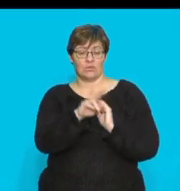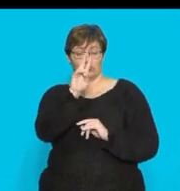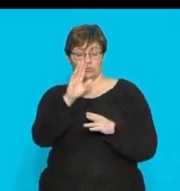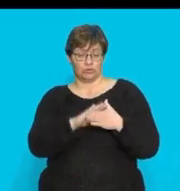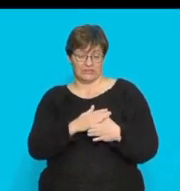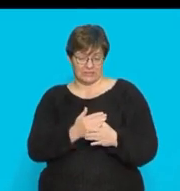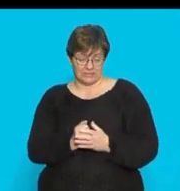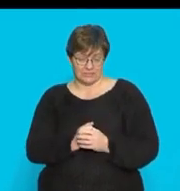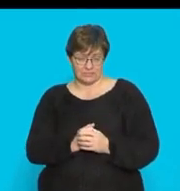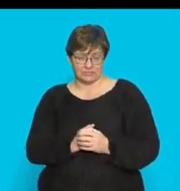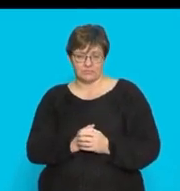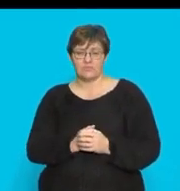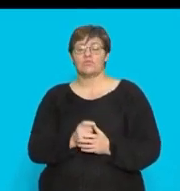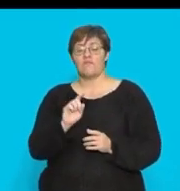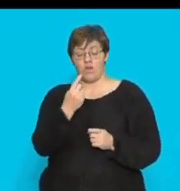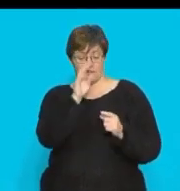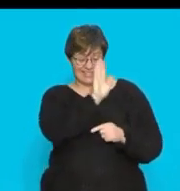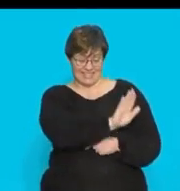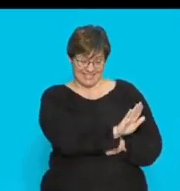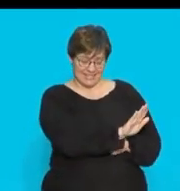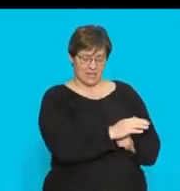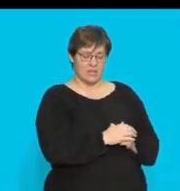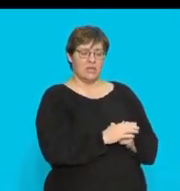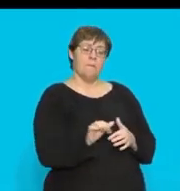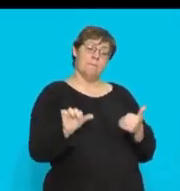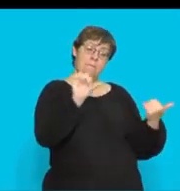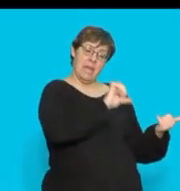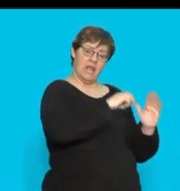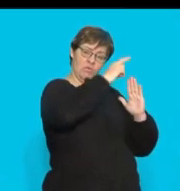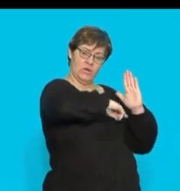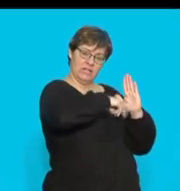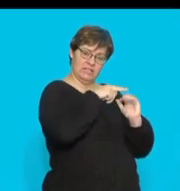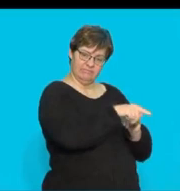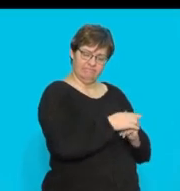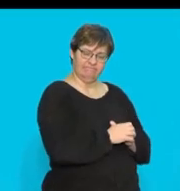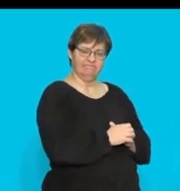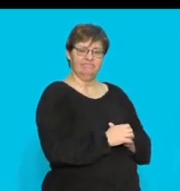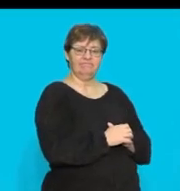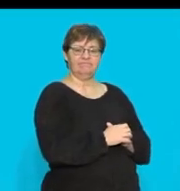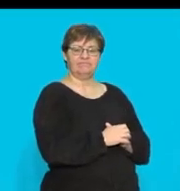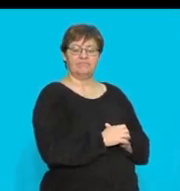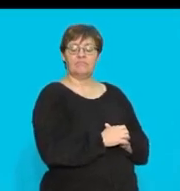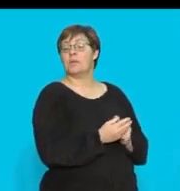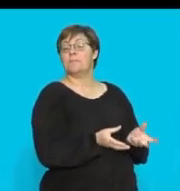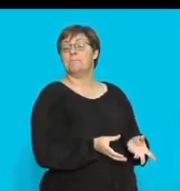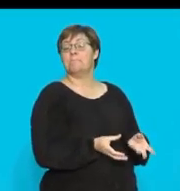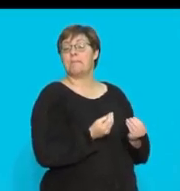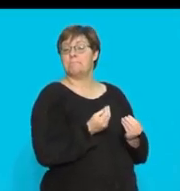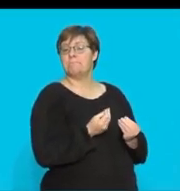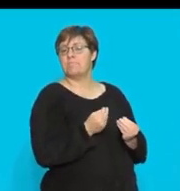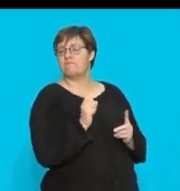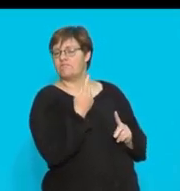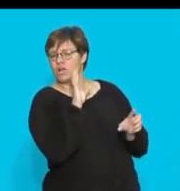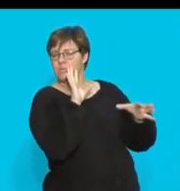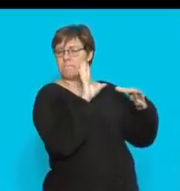2 reasons. So let's start off with the asexual. Now, if I go back, all right, to my asexual, where did I